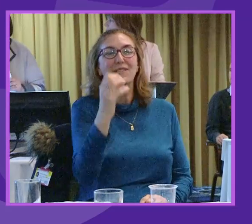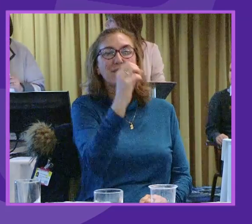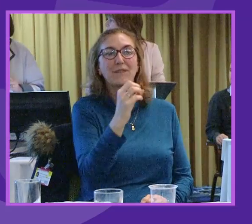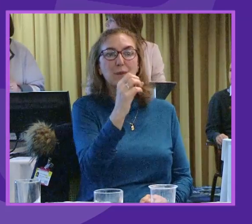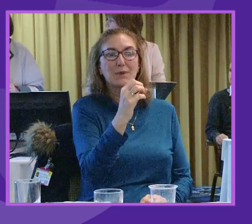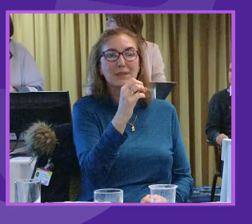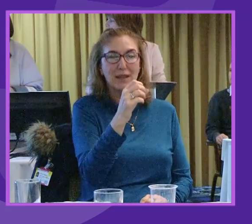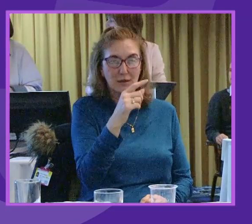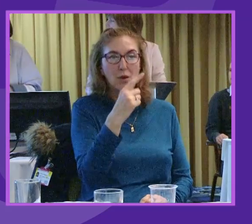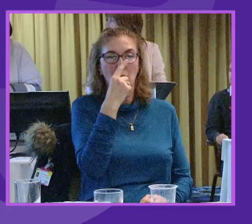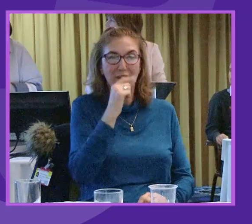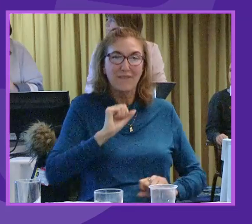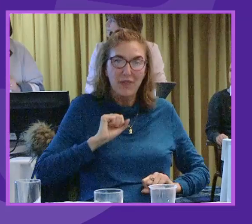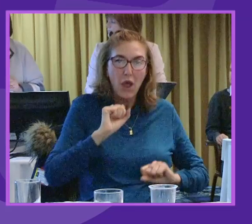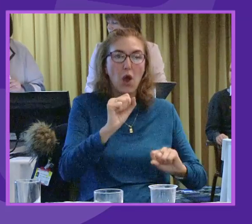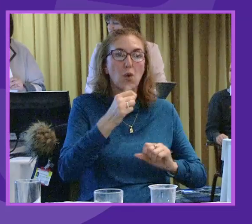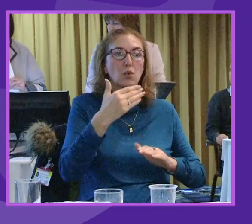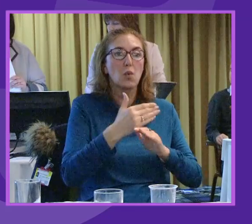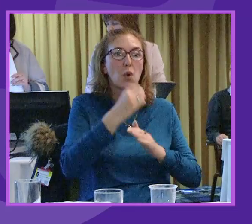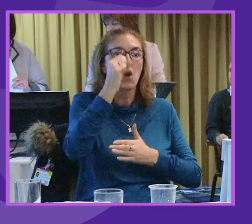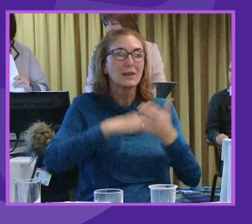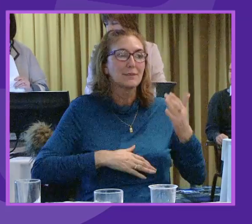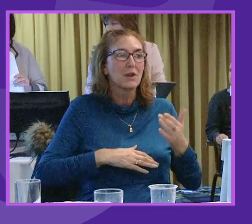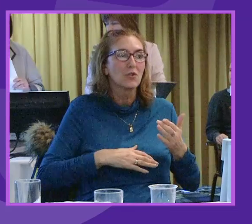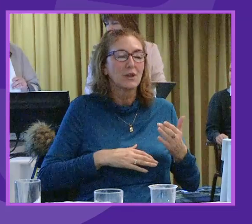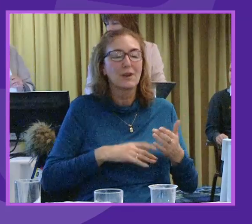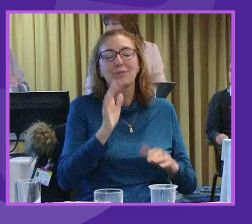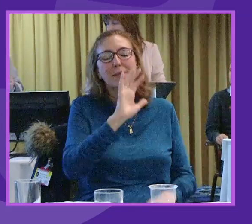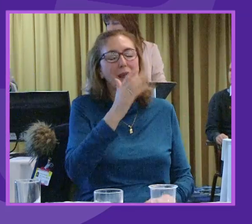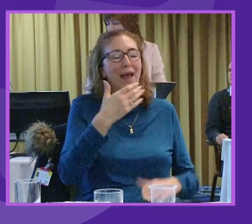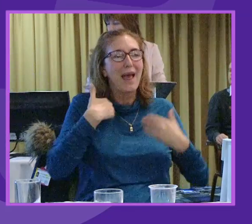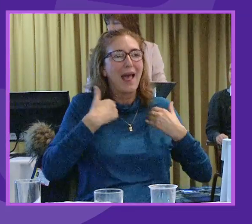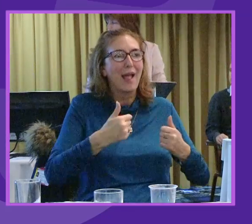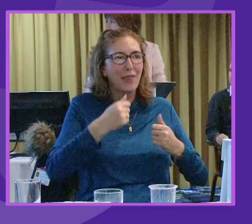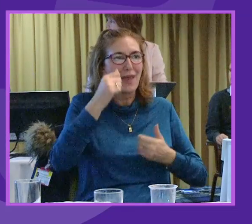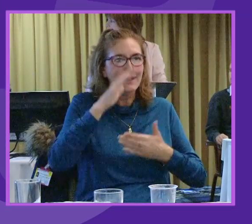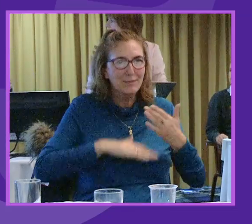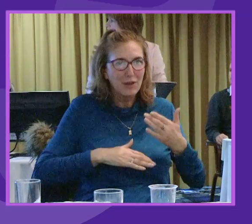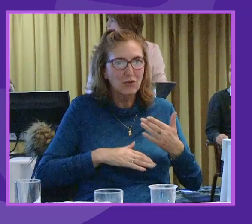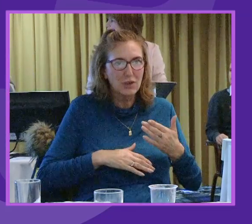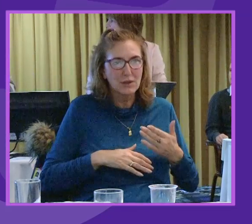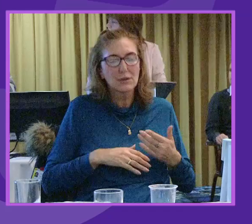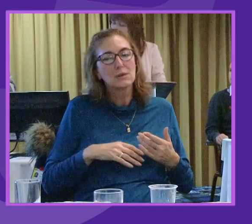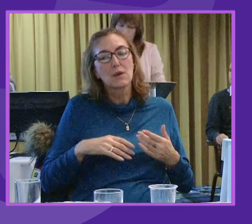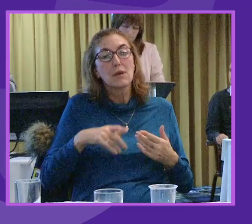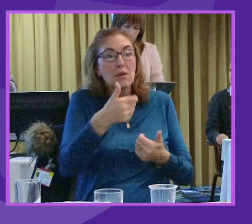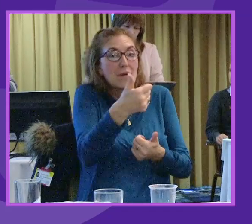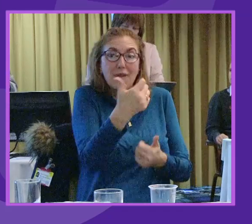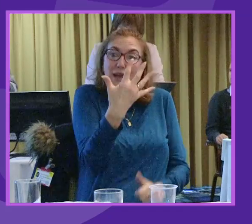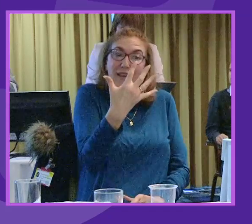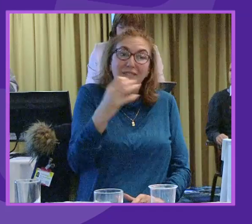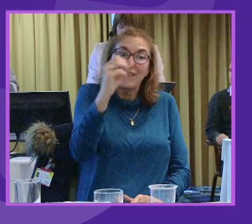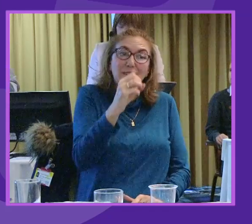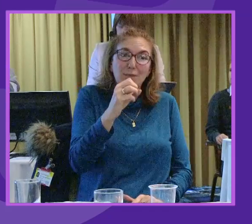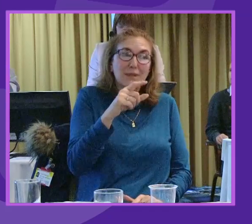haven't got a problem with that. I think it's a really great idea, but I also think we need to look after our staff and our service